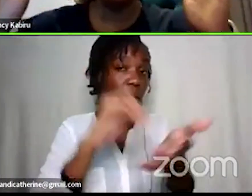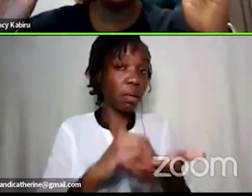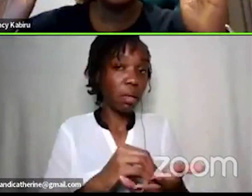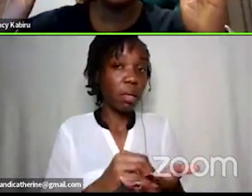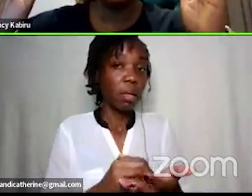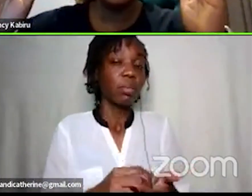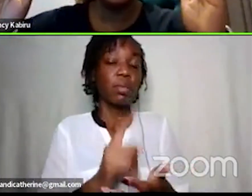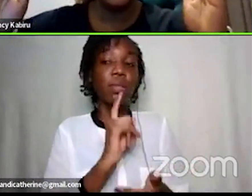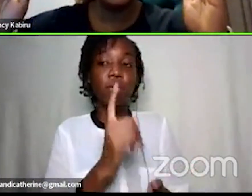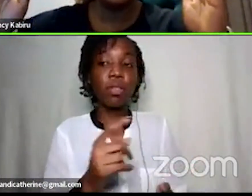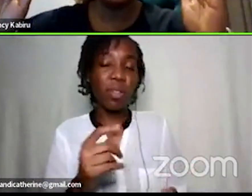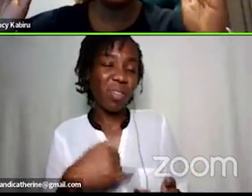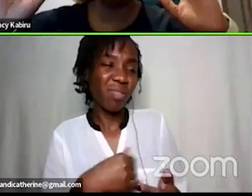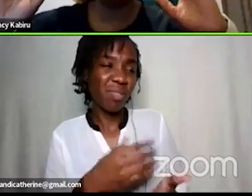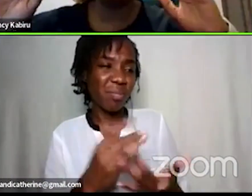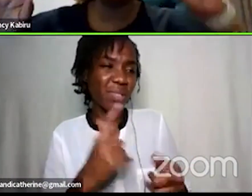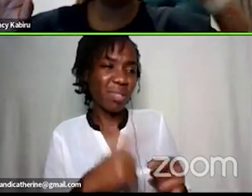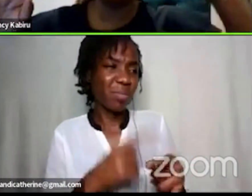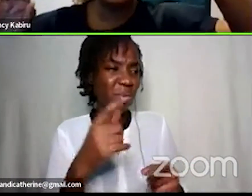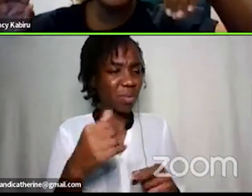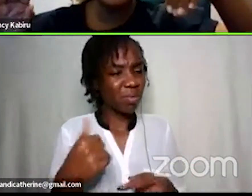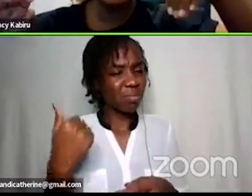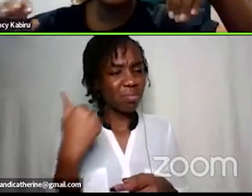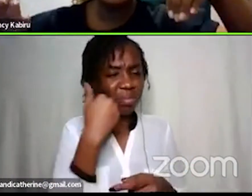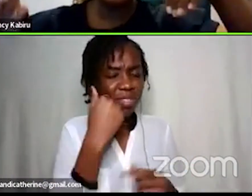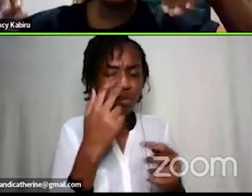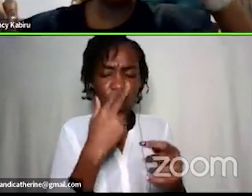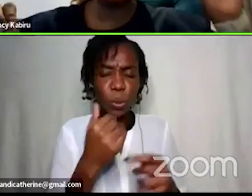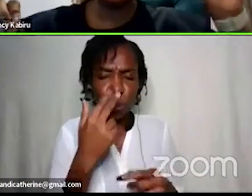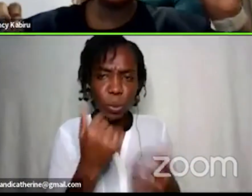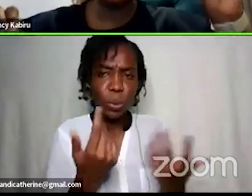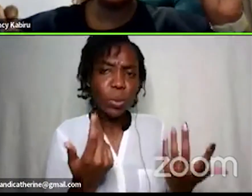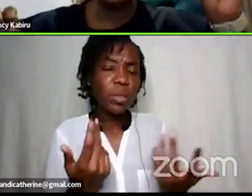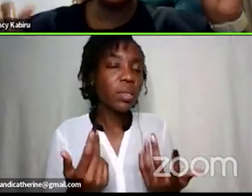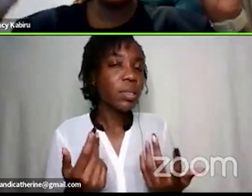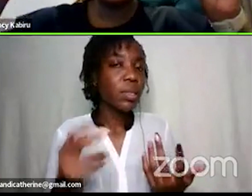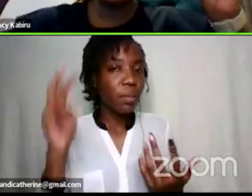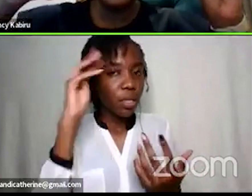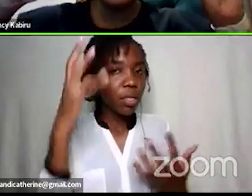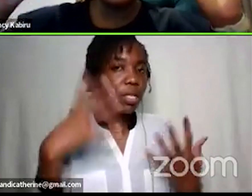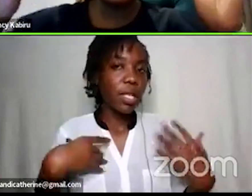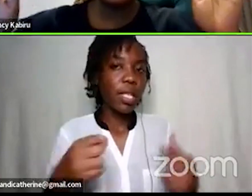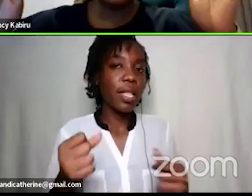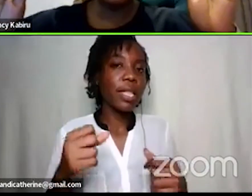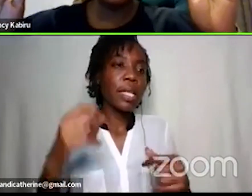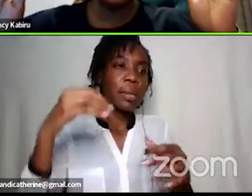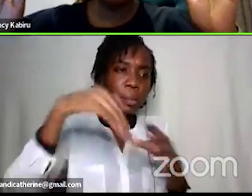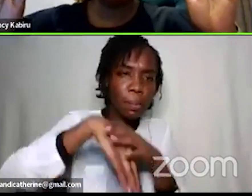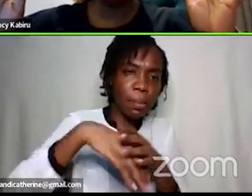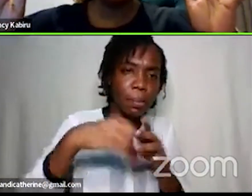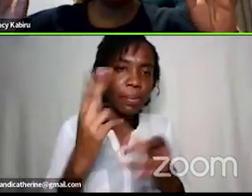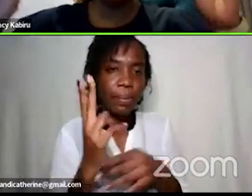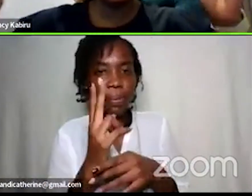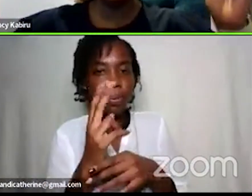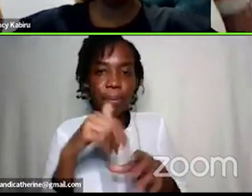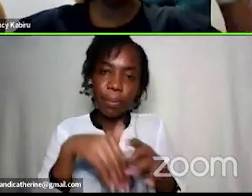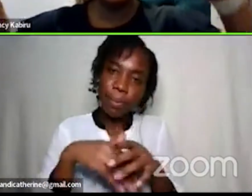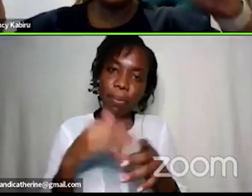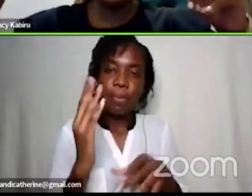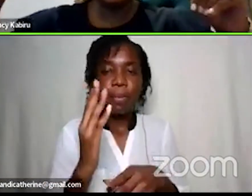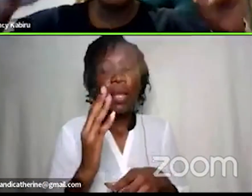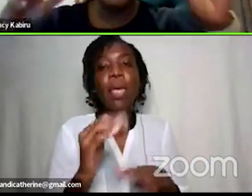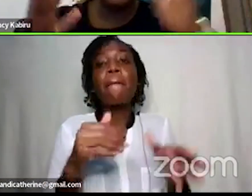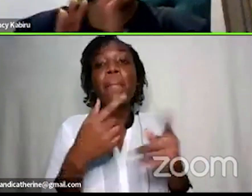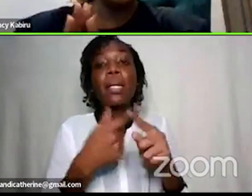anxiety are the flu of mental health. So at one point you sink in and get out, sink in and get out. But when you